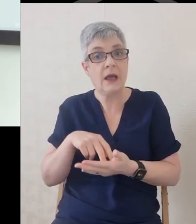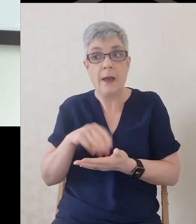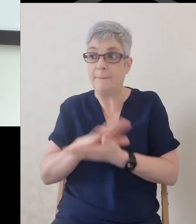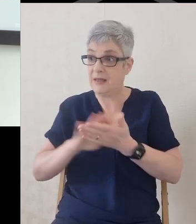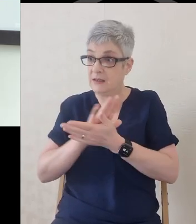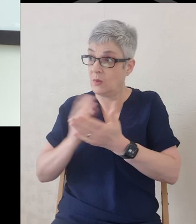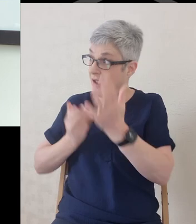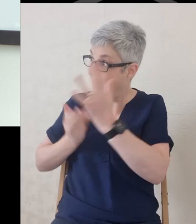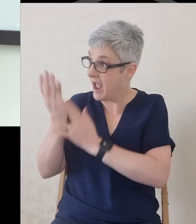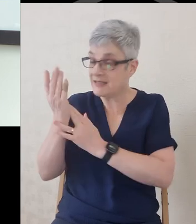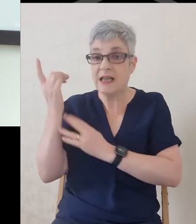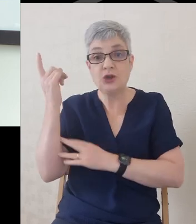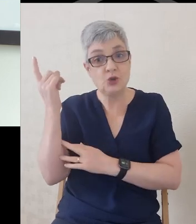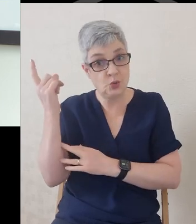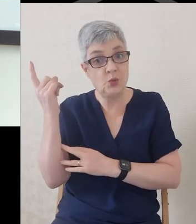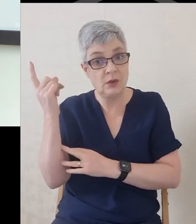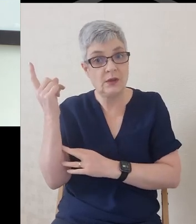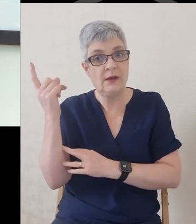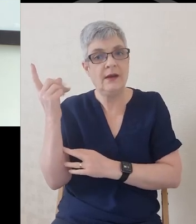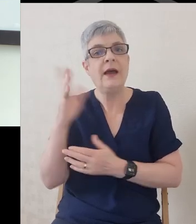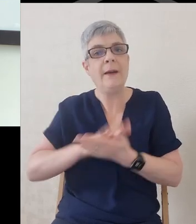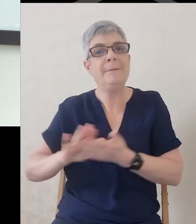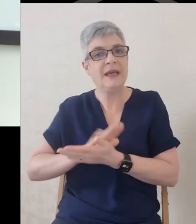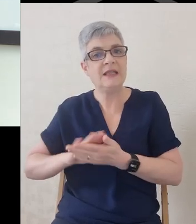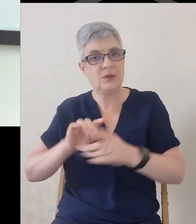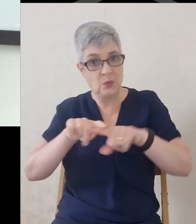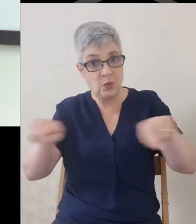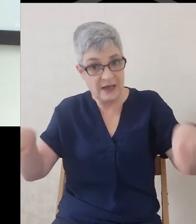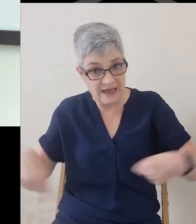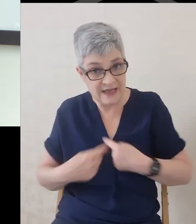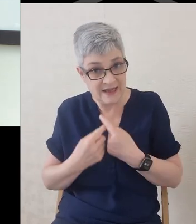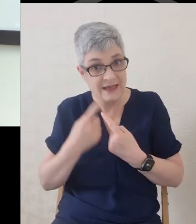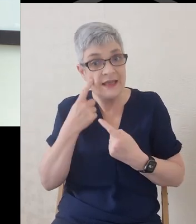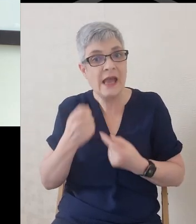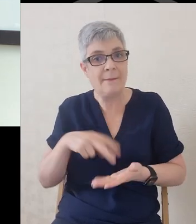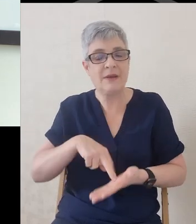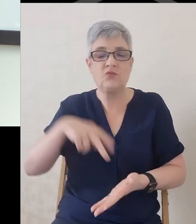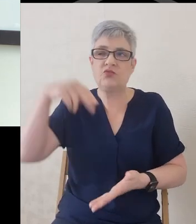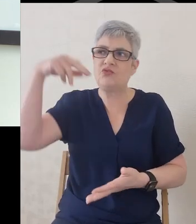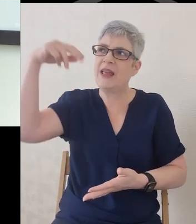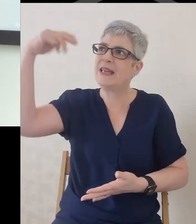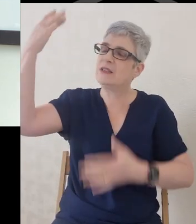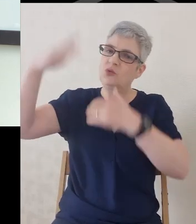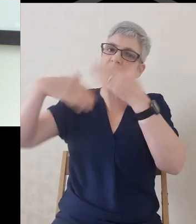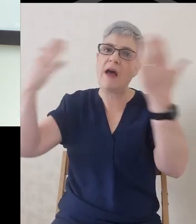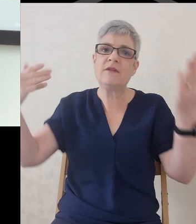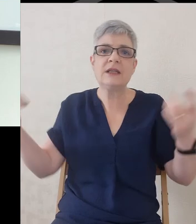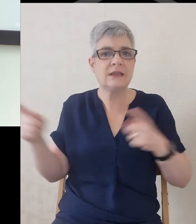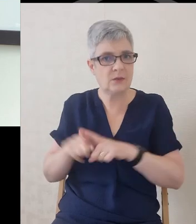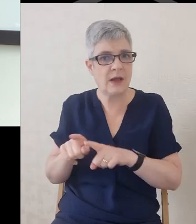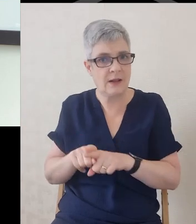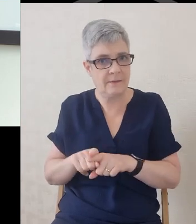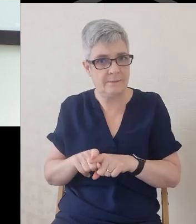you, that we too can be raised to the heavenly places.